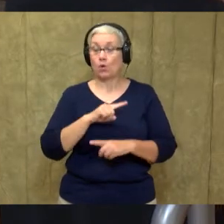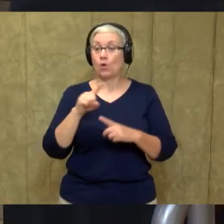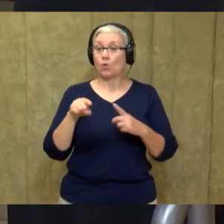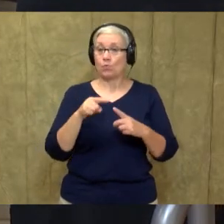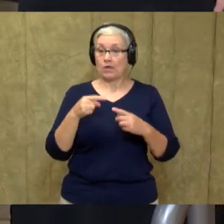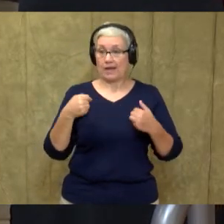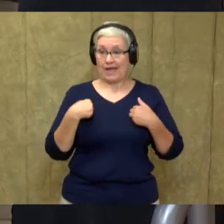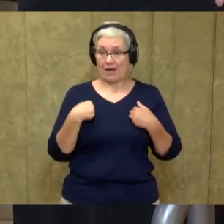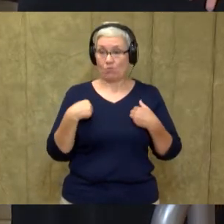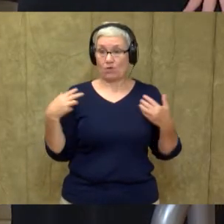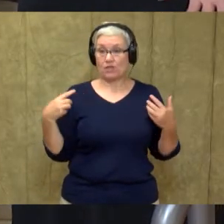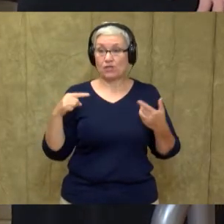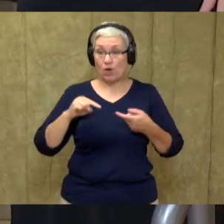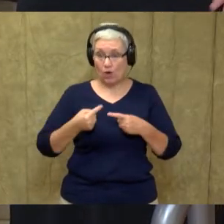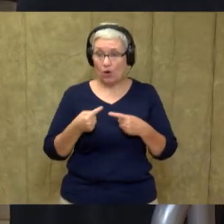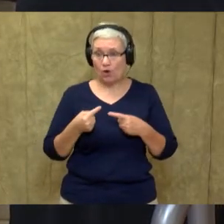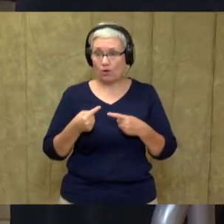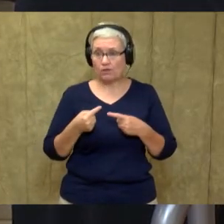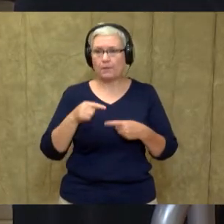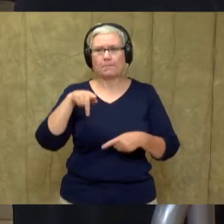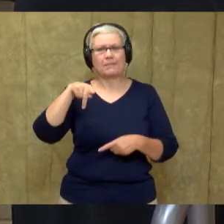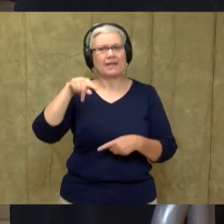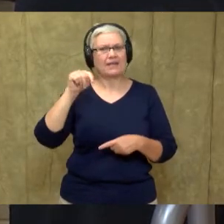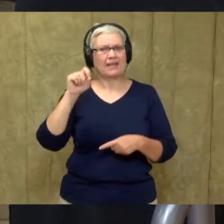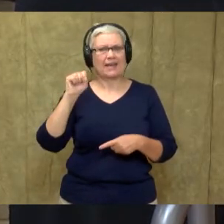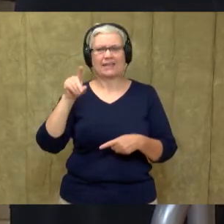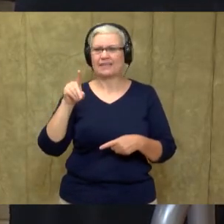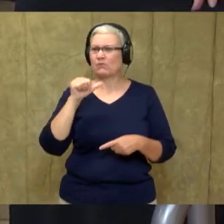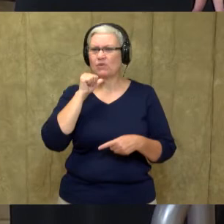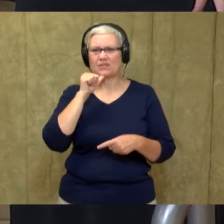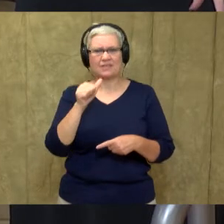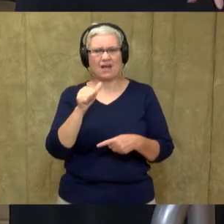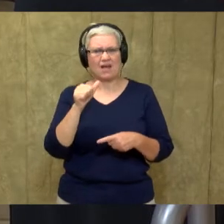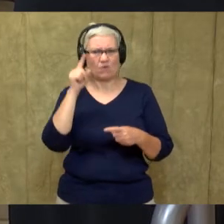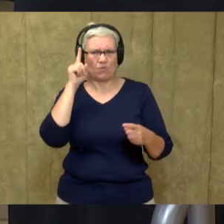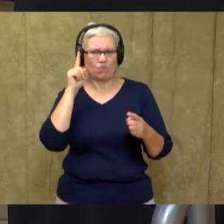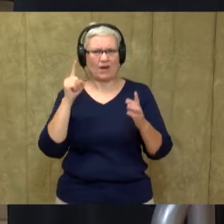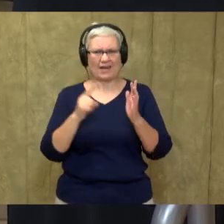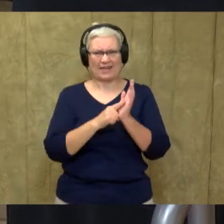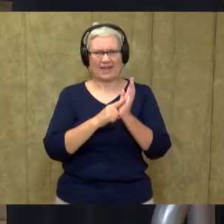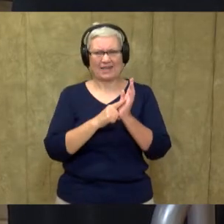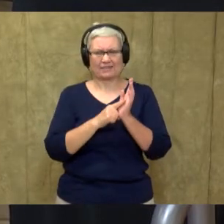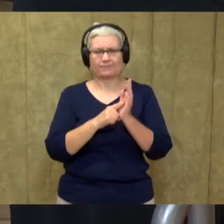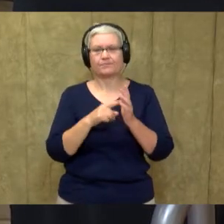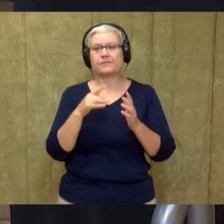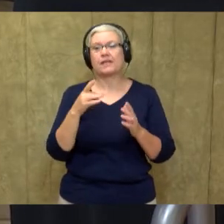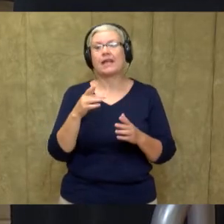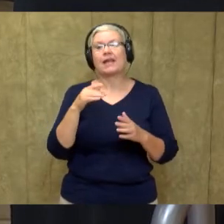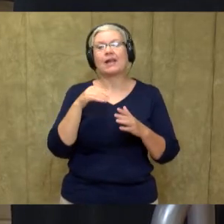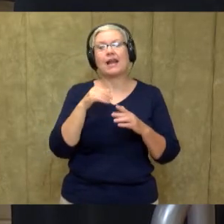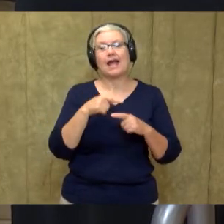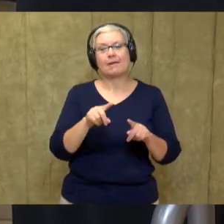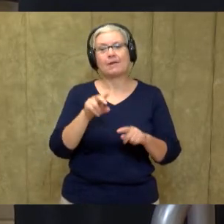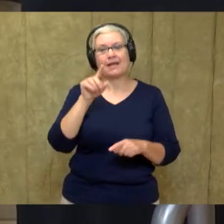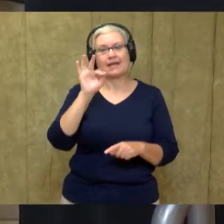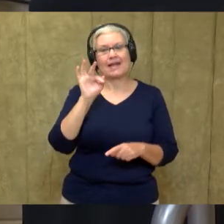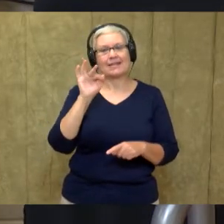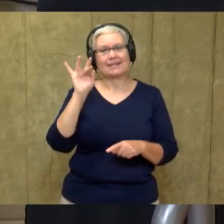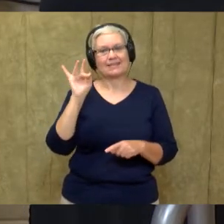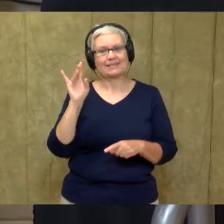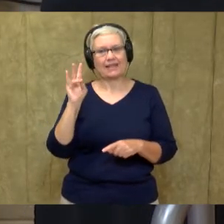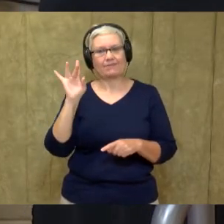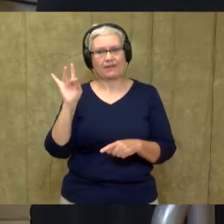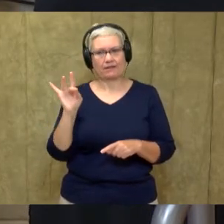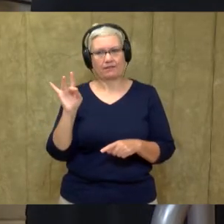disorder did not officially exist. It was recognized as a legitimate illness only in 1978 during my tenure as head